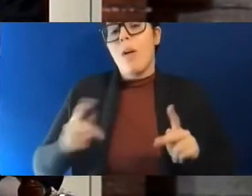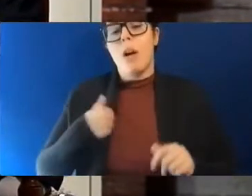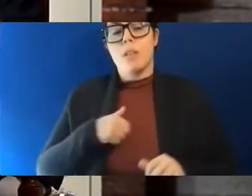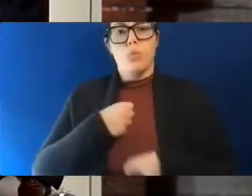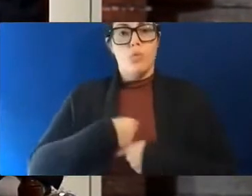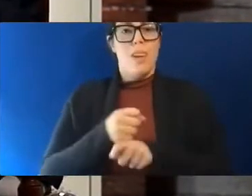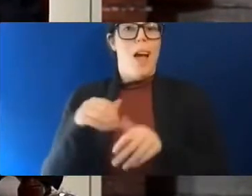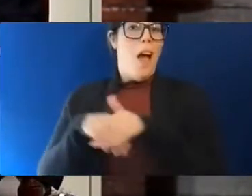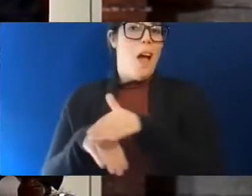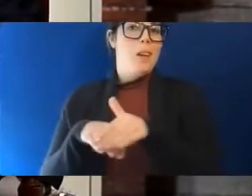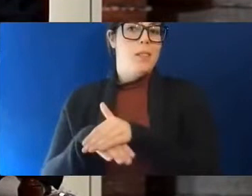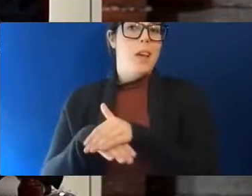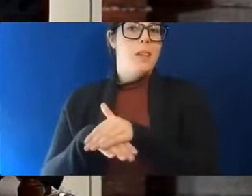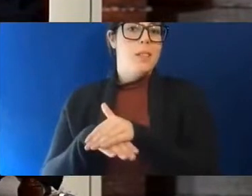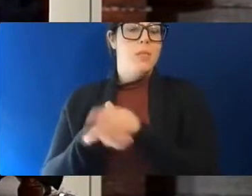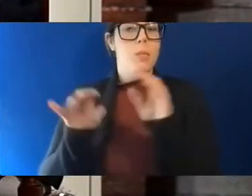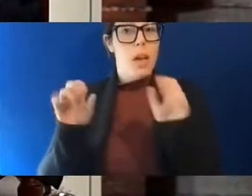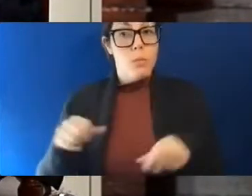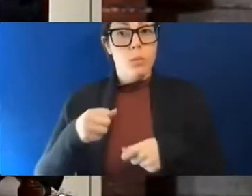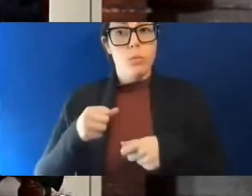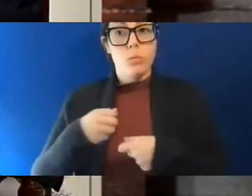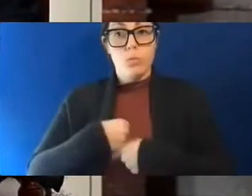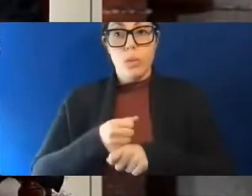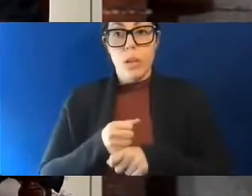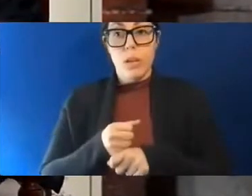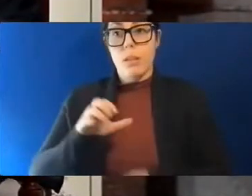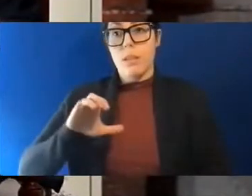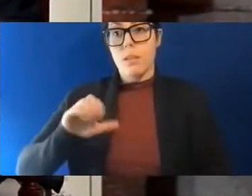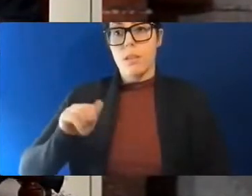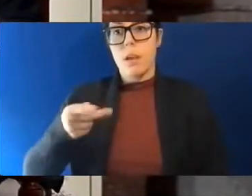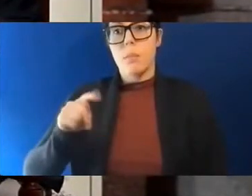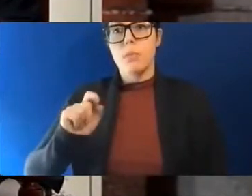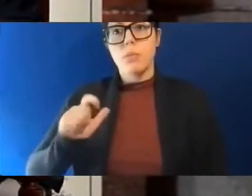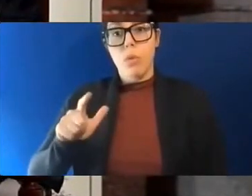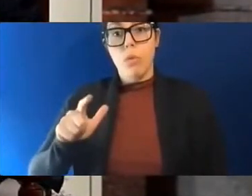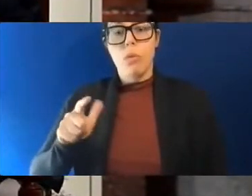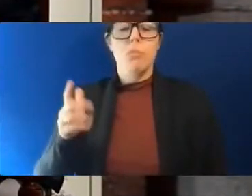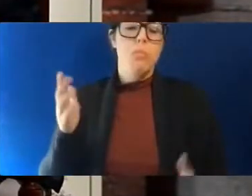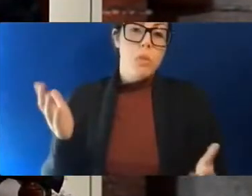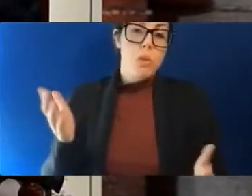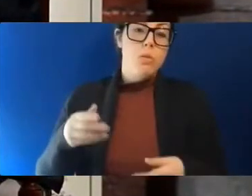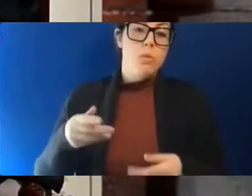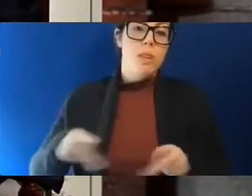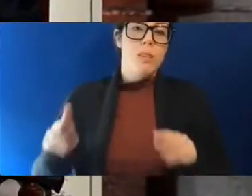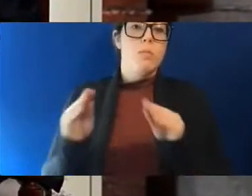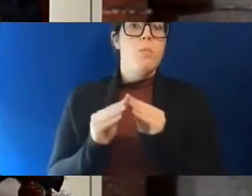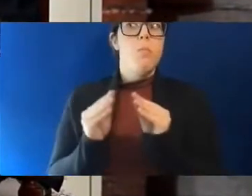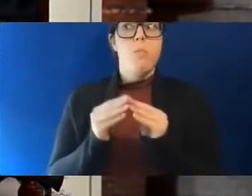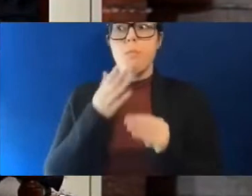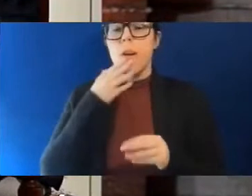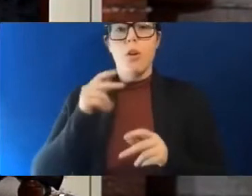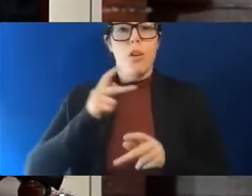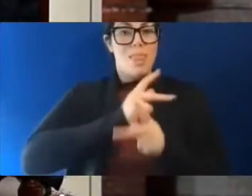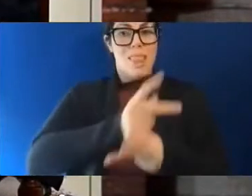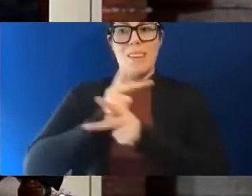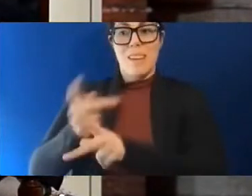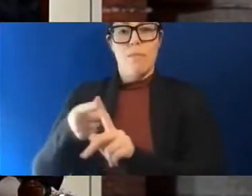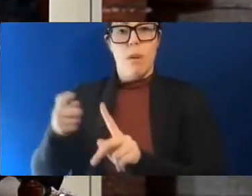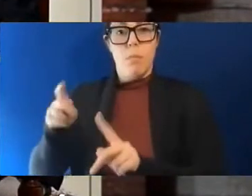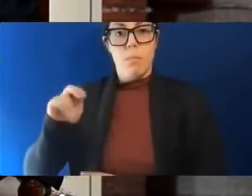we will create capital, which allows greater lending at the bank. We create